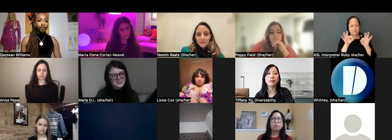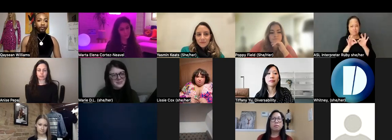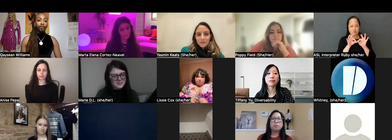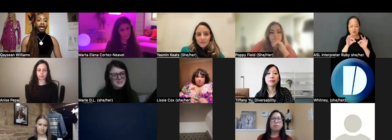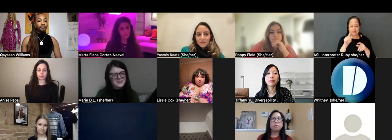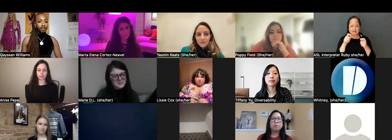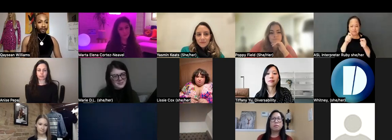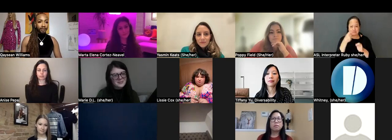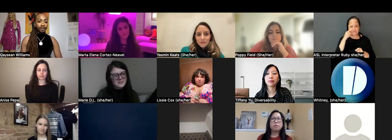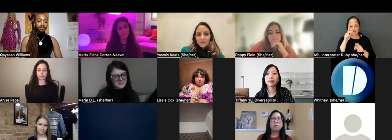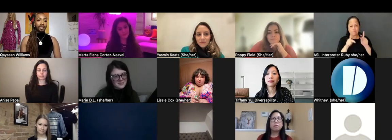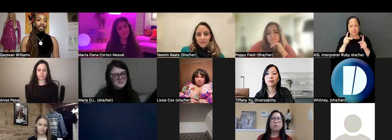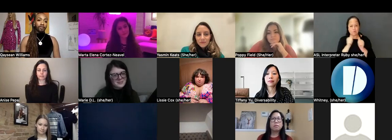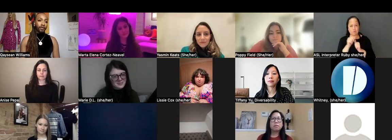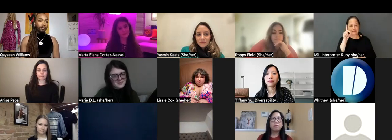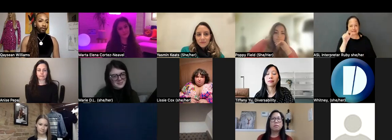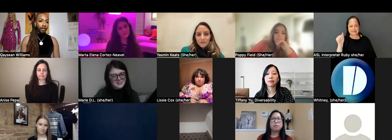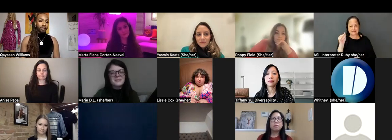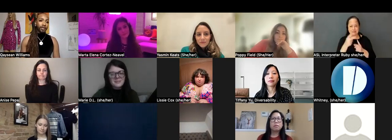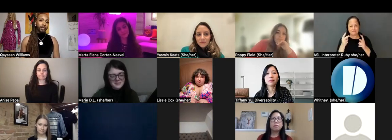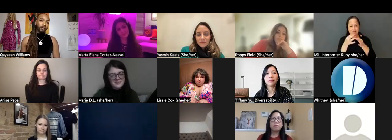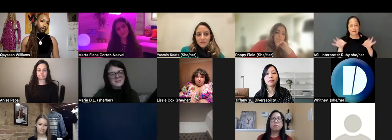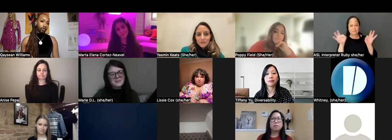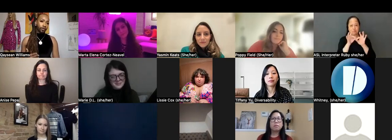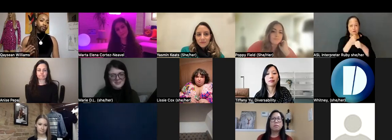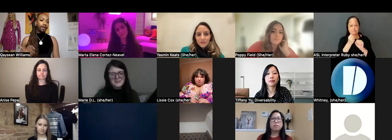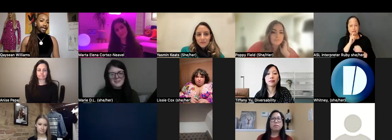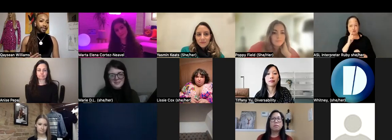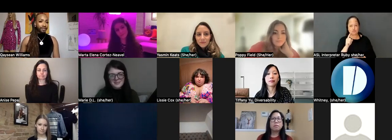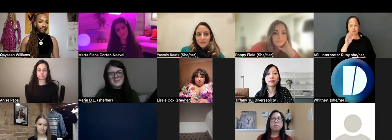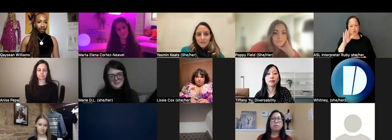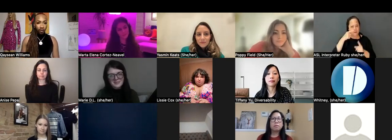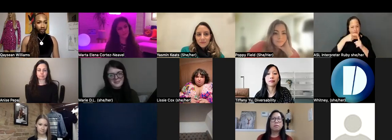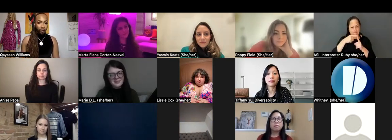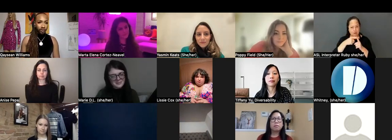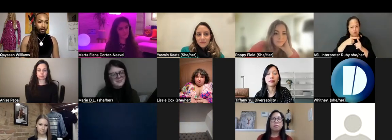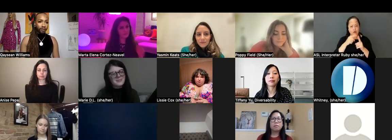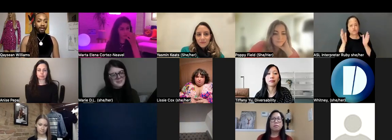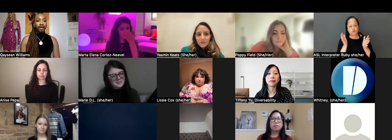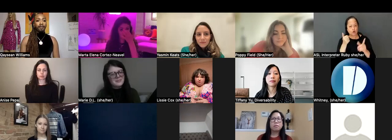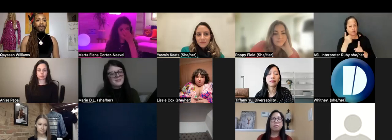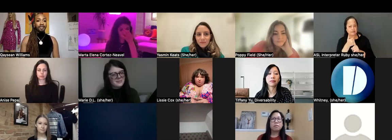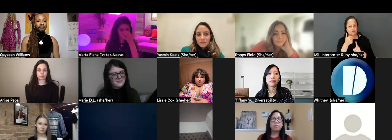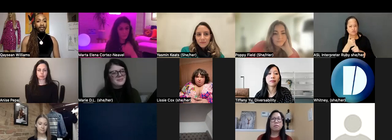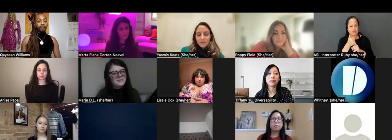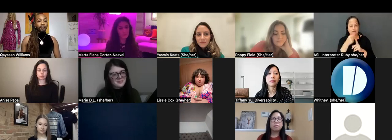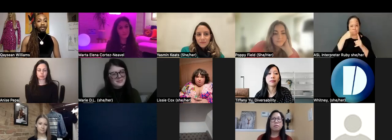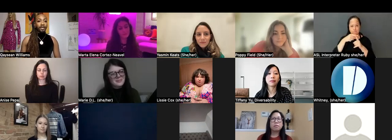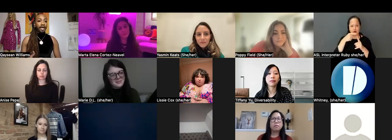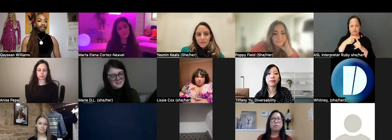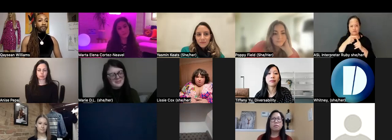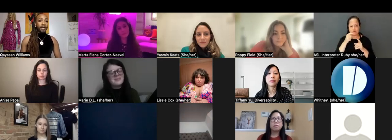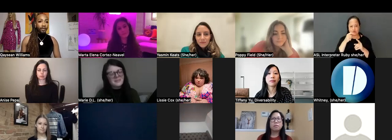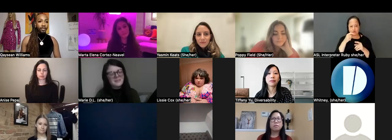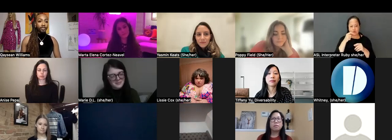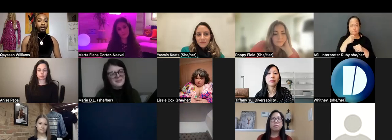for people who have disabilities. It's very important to make sure that you're positively talking to yourself and positively creating